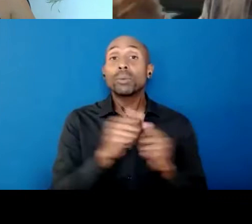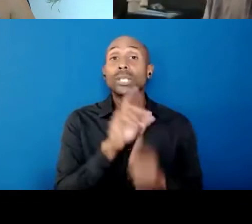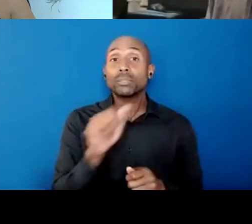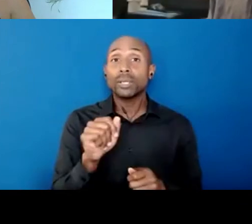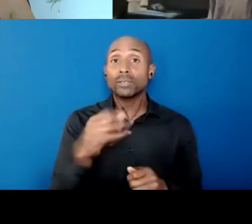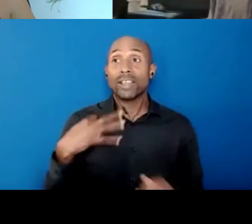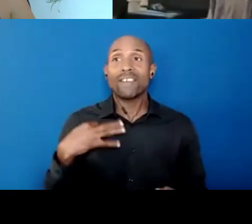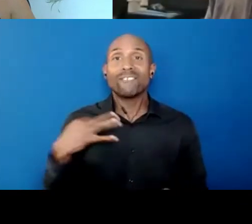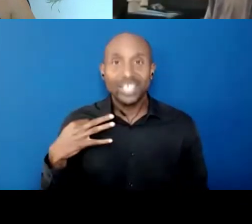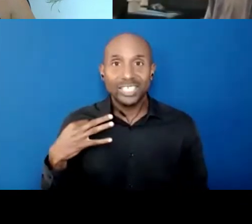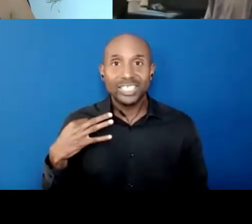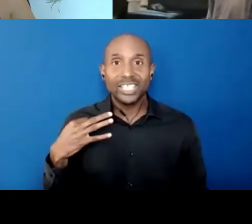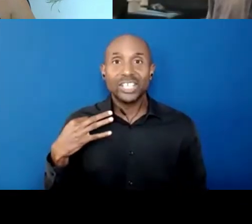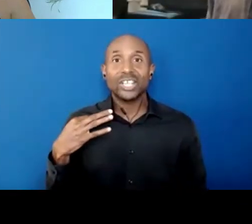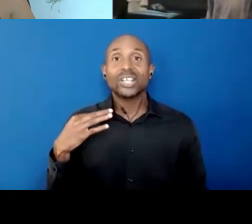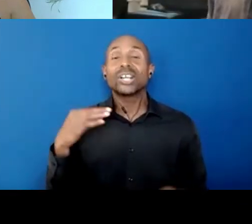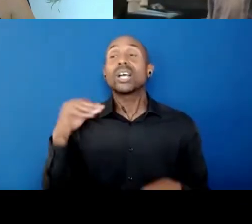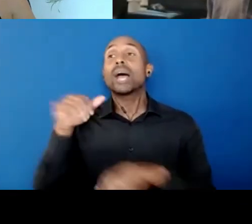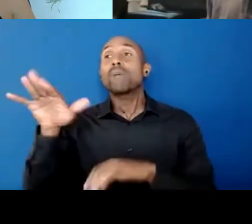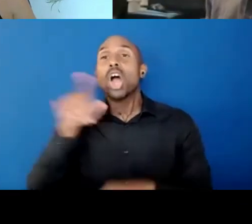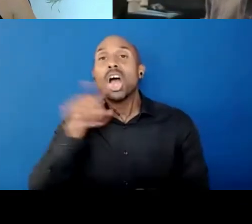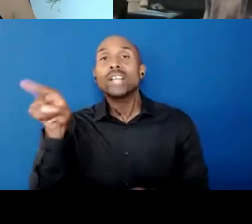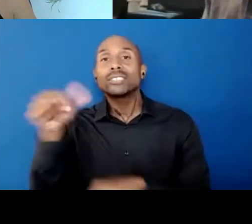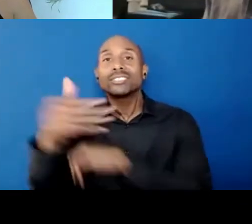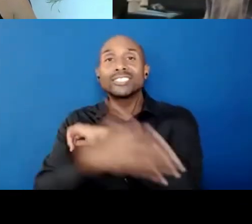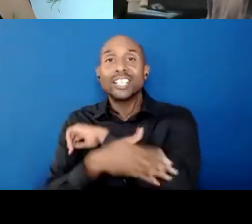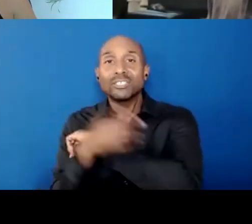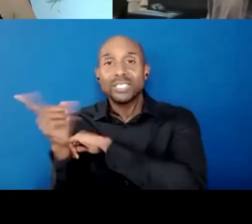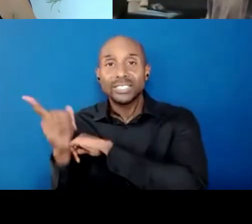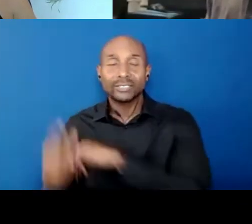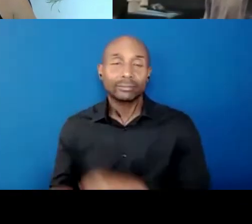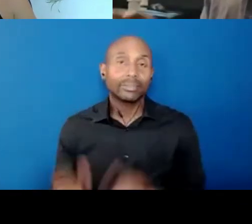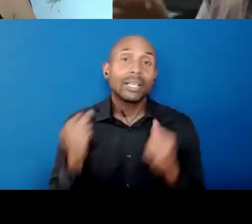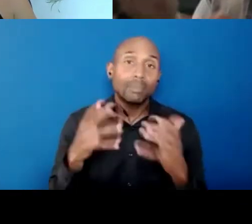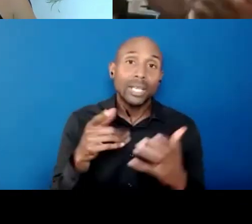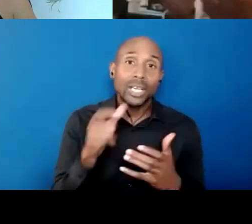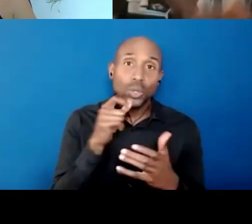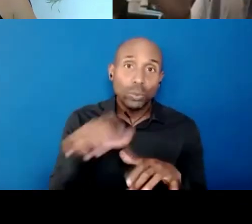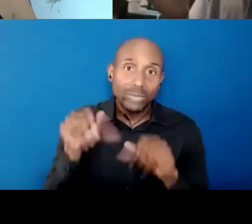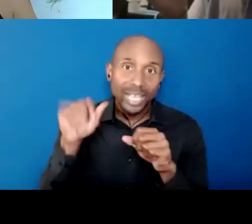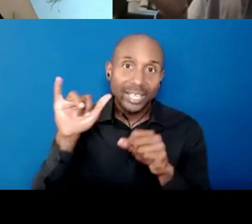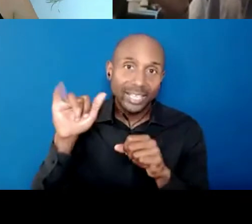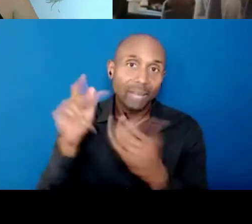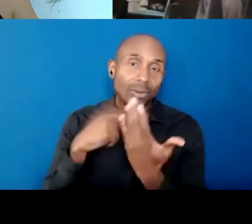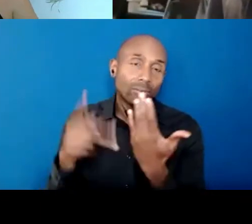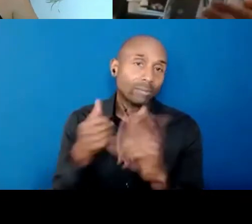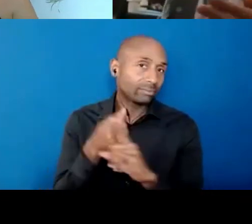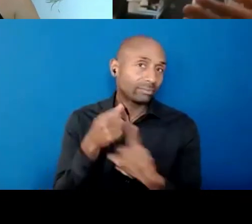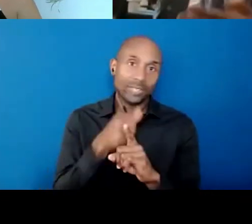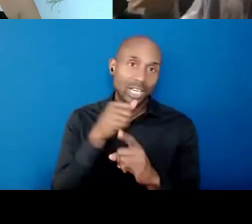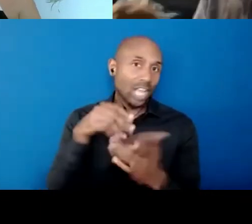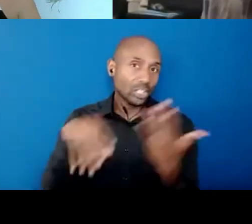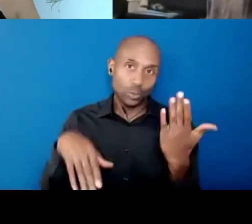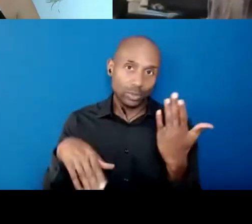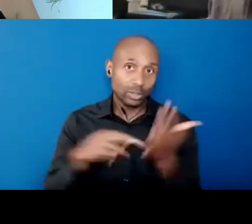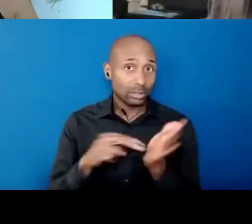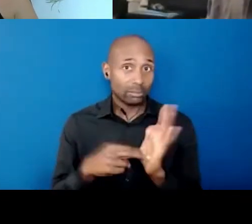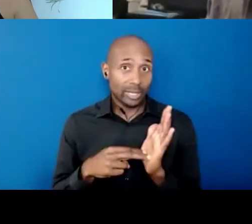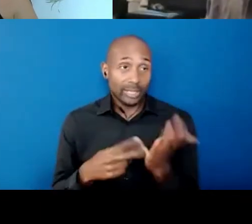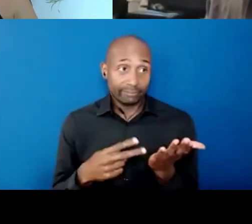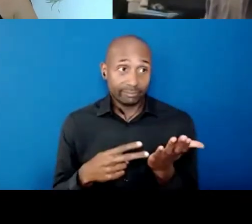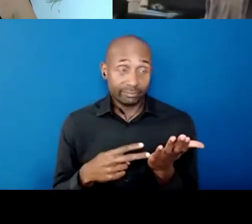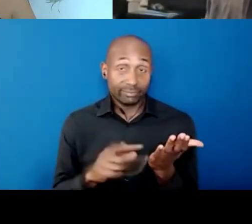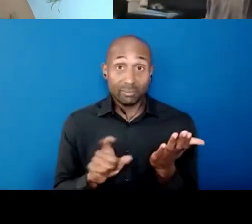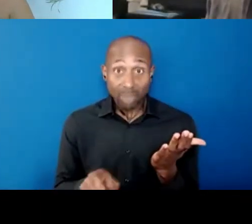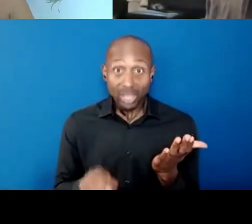Many of them actually are not students when they do their programs. So that's the great opportunity too. You don't have to just be a student for these programs.